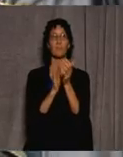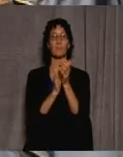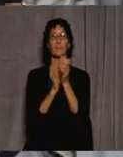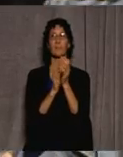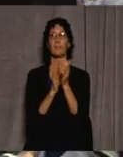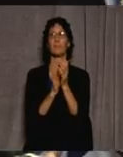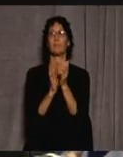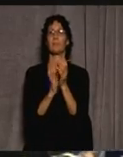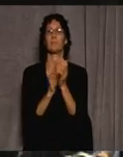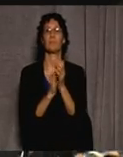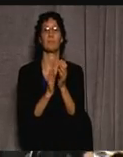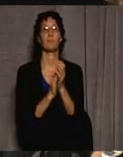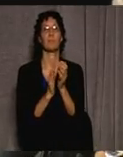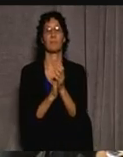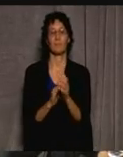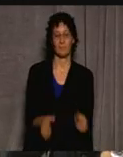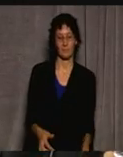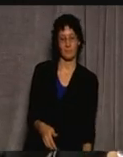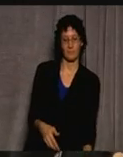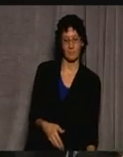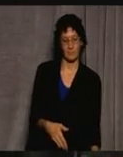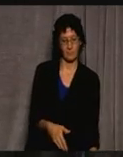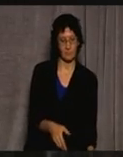Thank you.